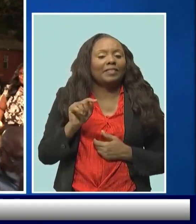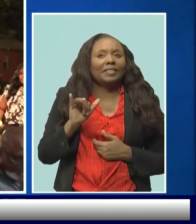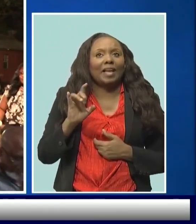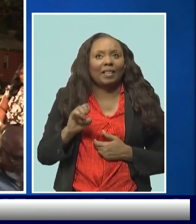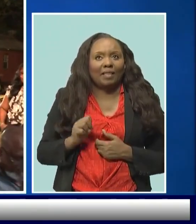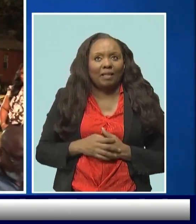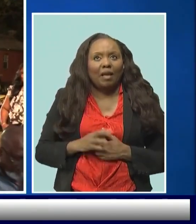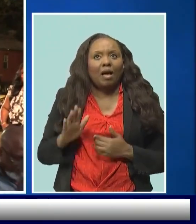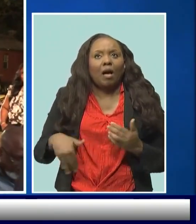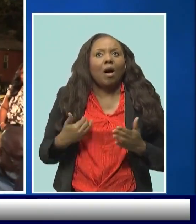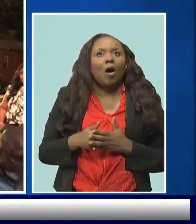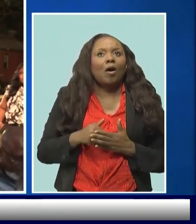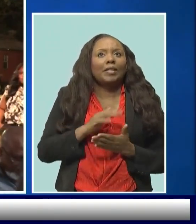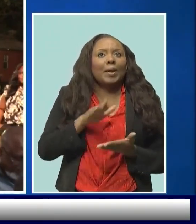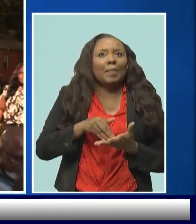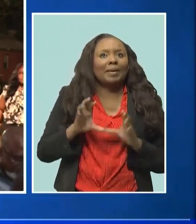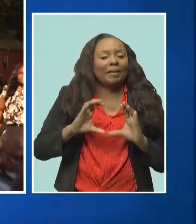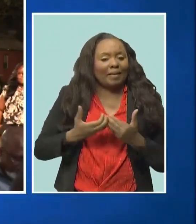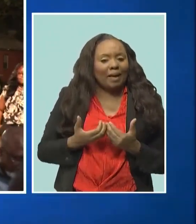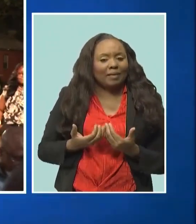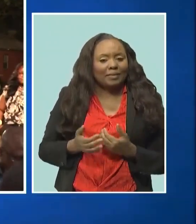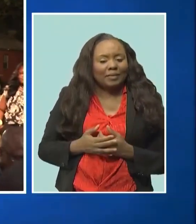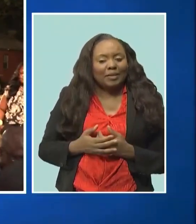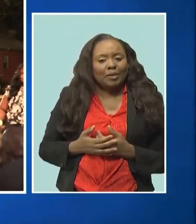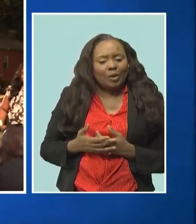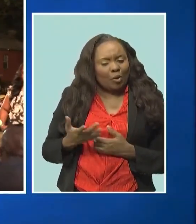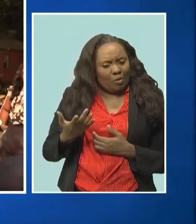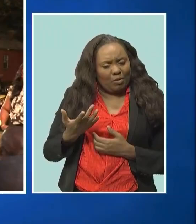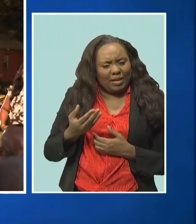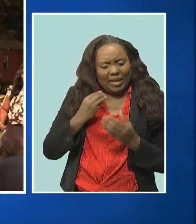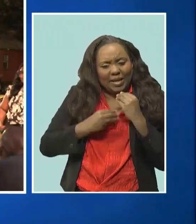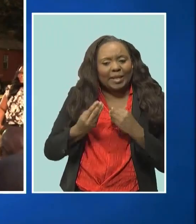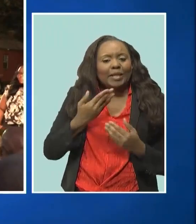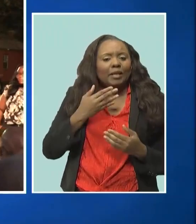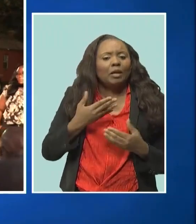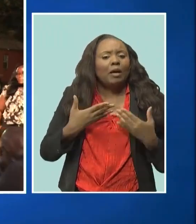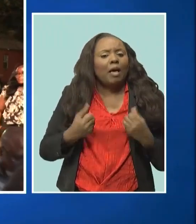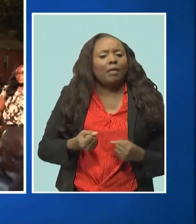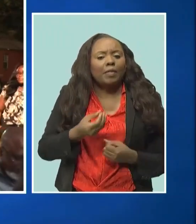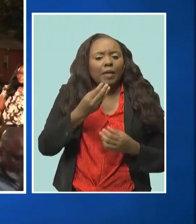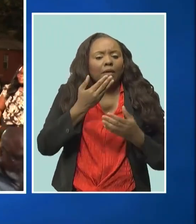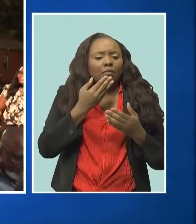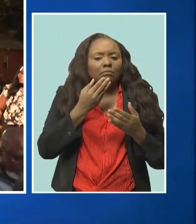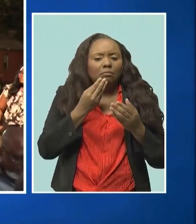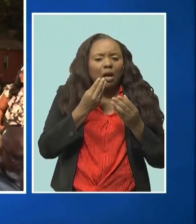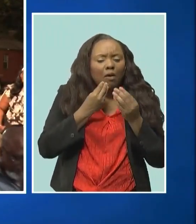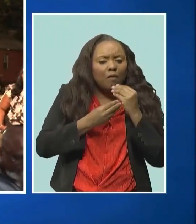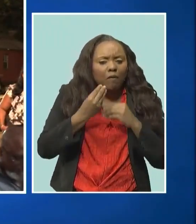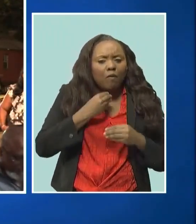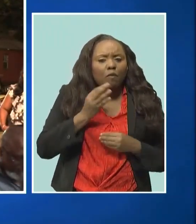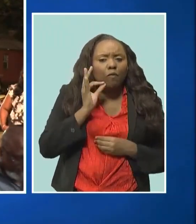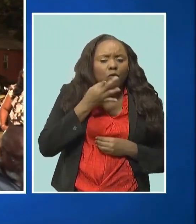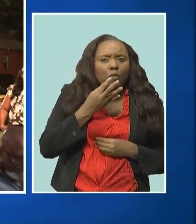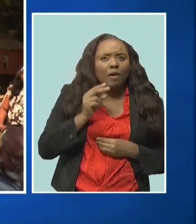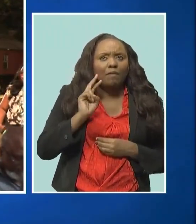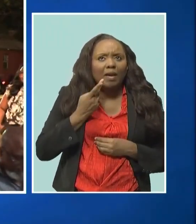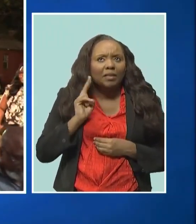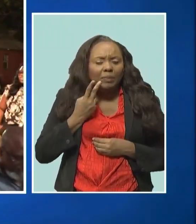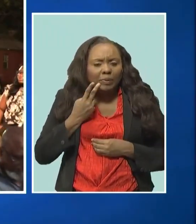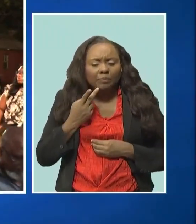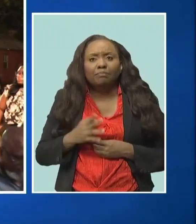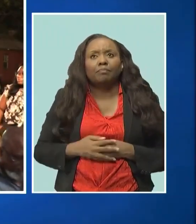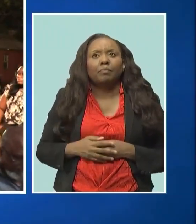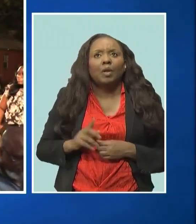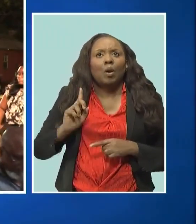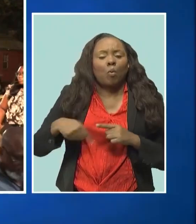eating fruits and vegetables, so the life that we give them free, we paying for it now, because the dearest thing is vegetables. When I first